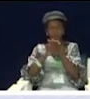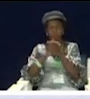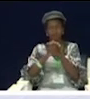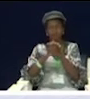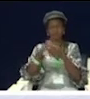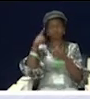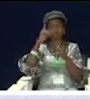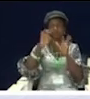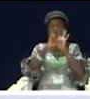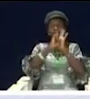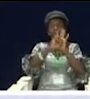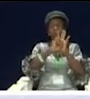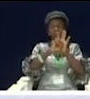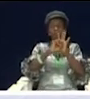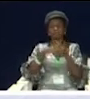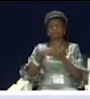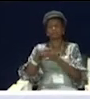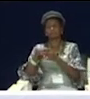For example,